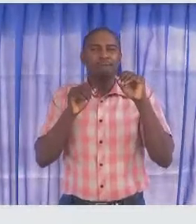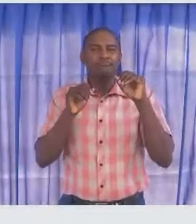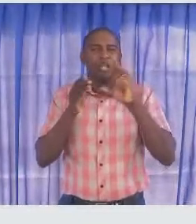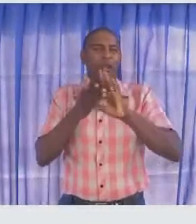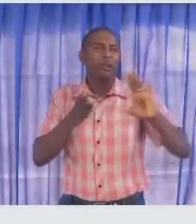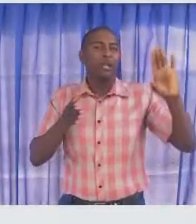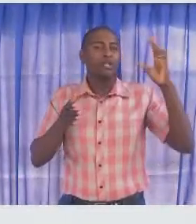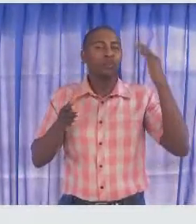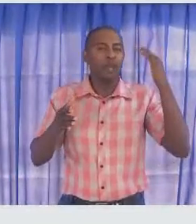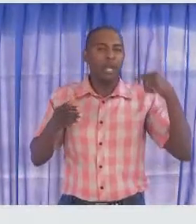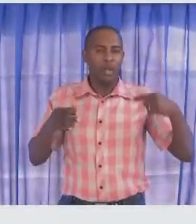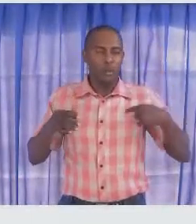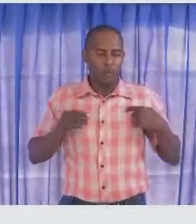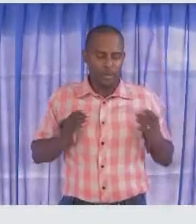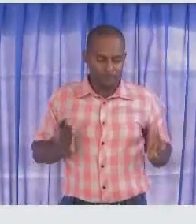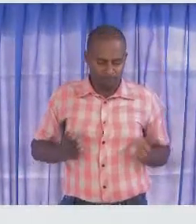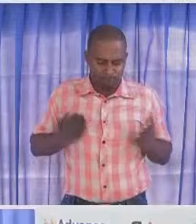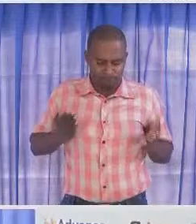driven by